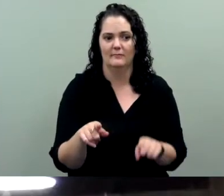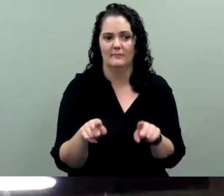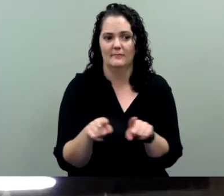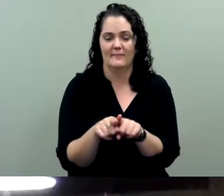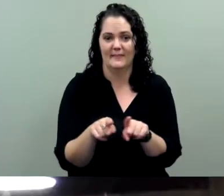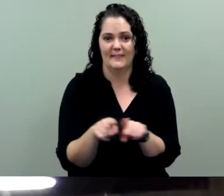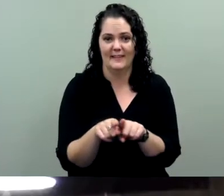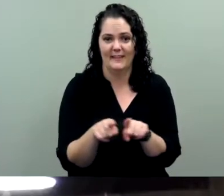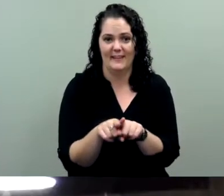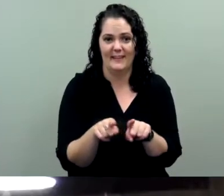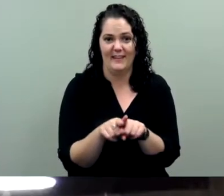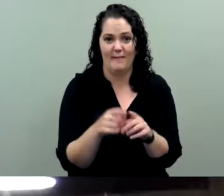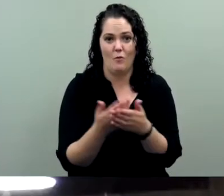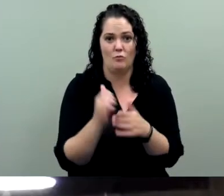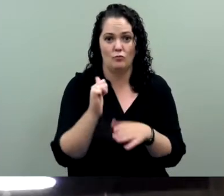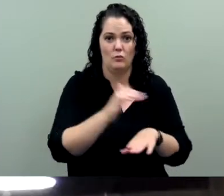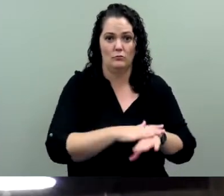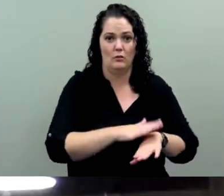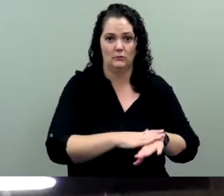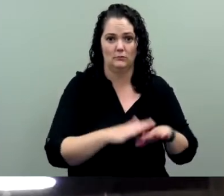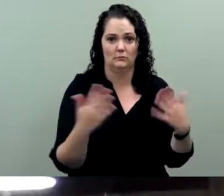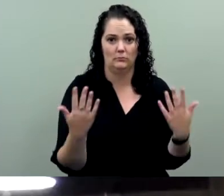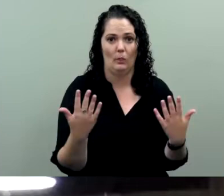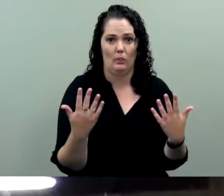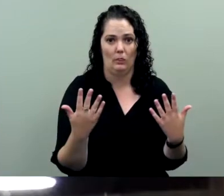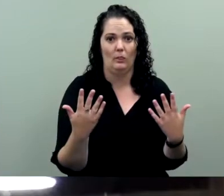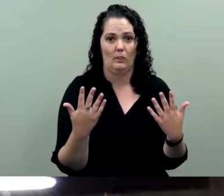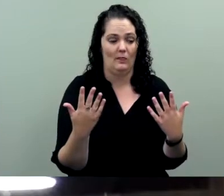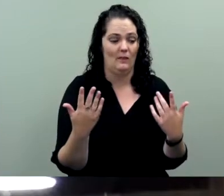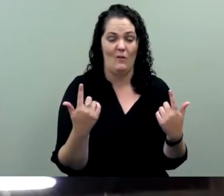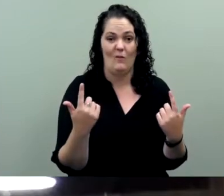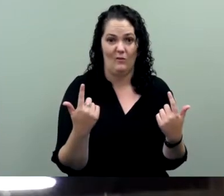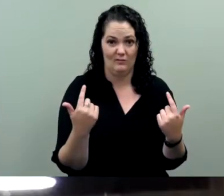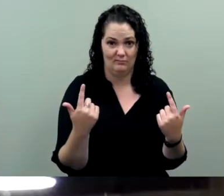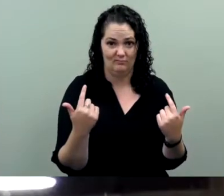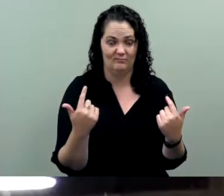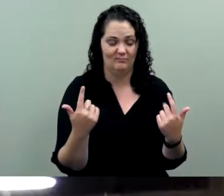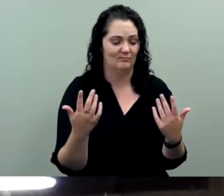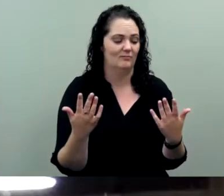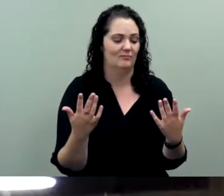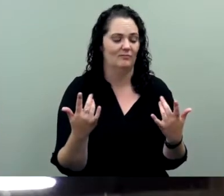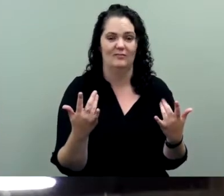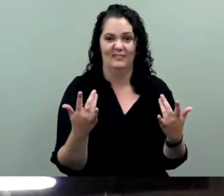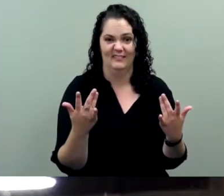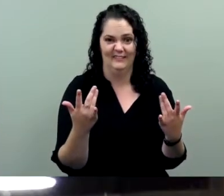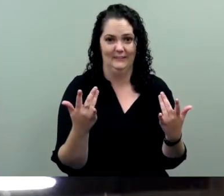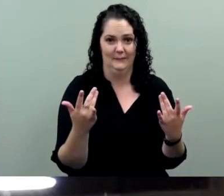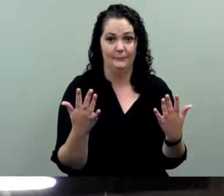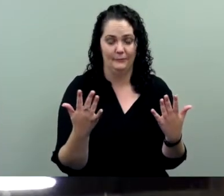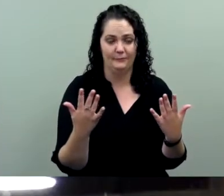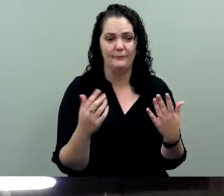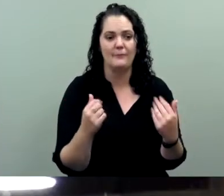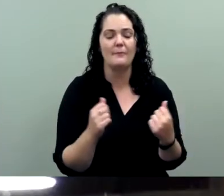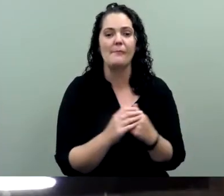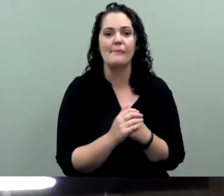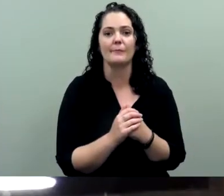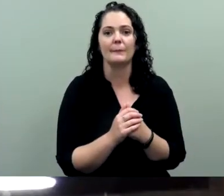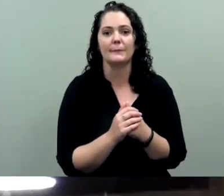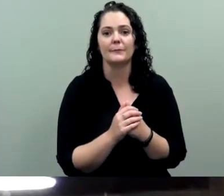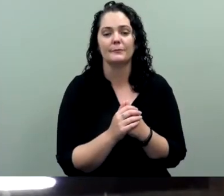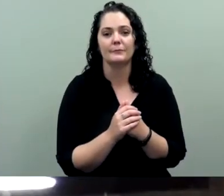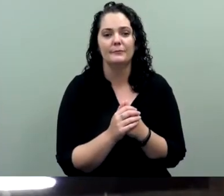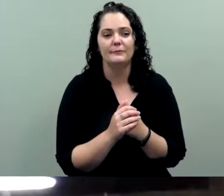finger, your middle finger, ring finger on your non-dominant hand. All right. So the best way to do this is to take your rubber